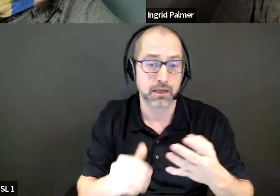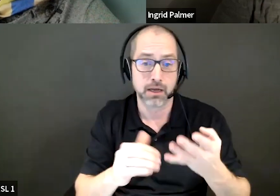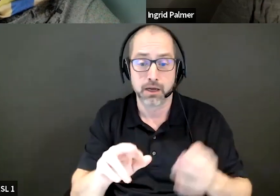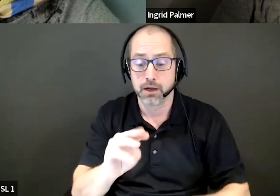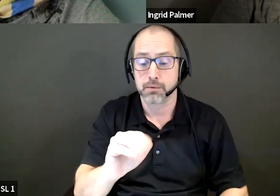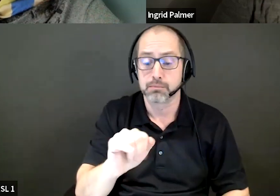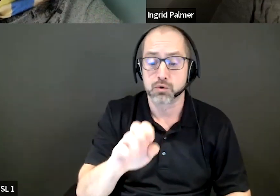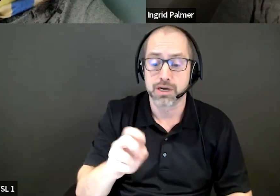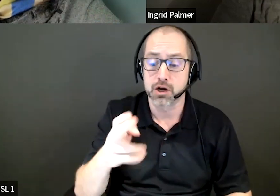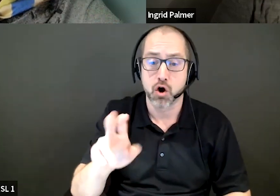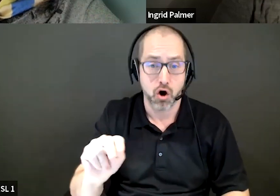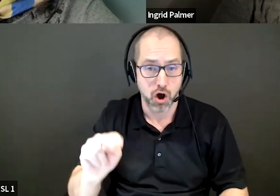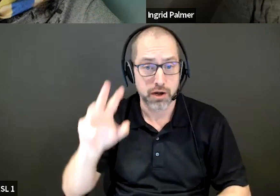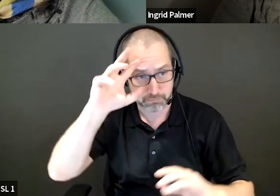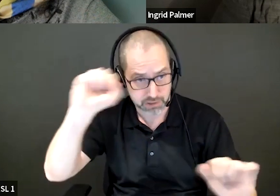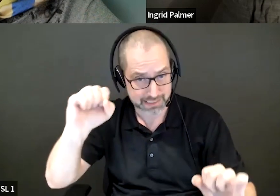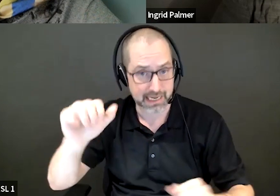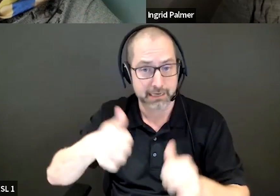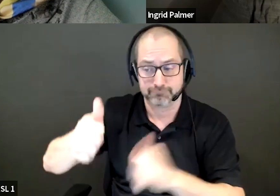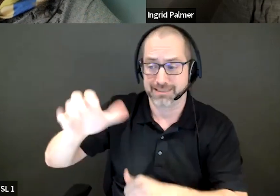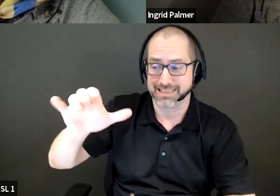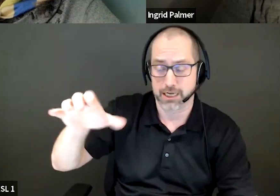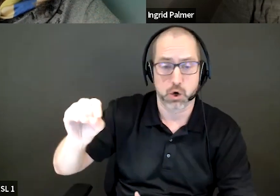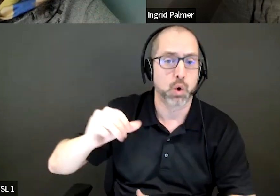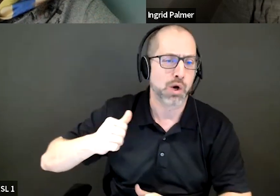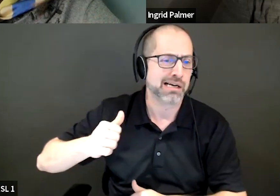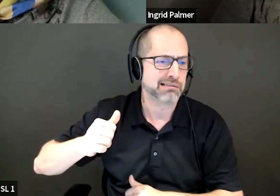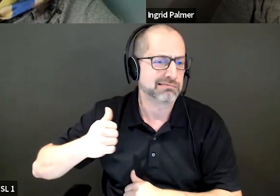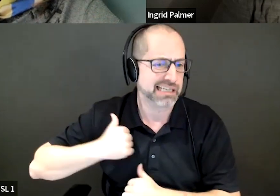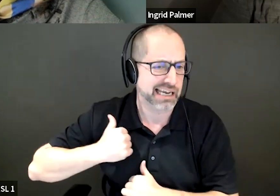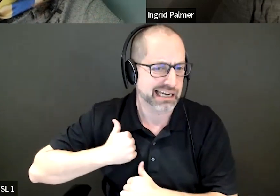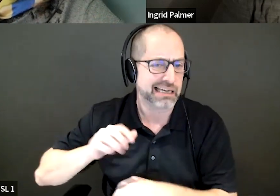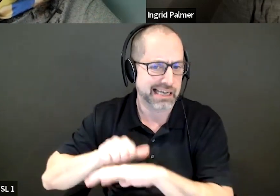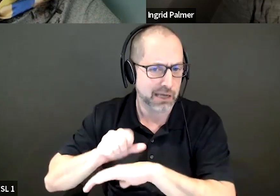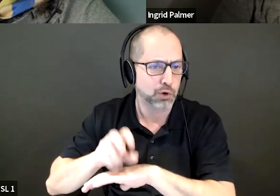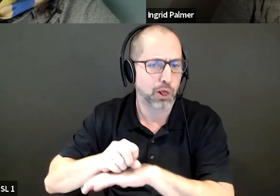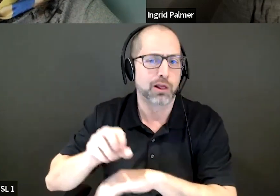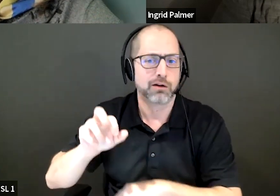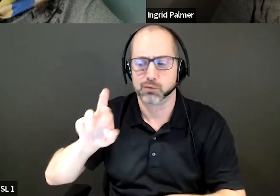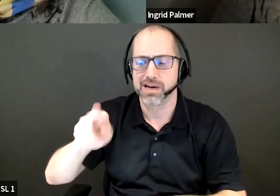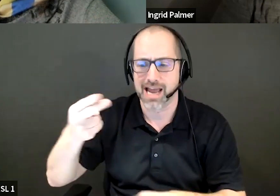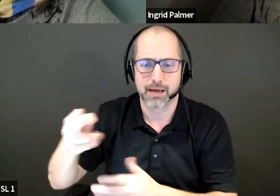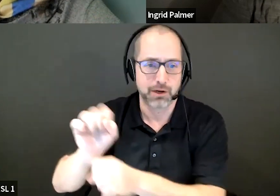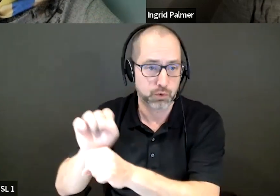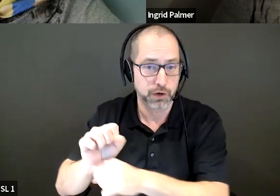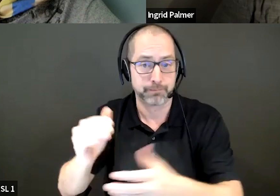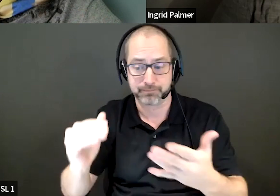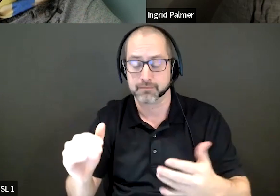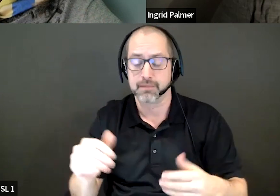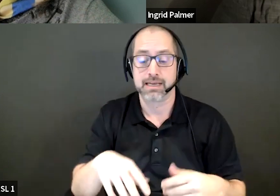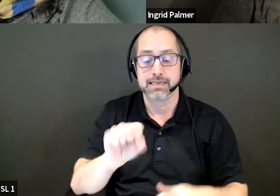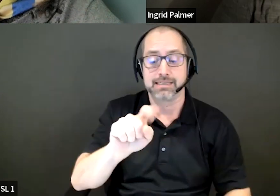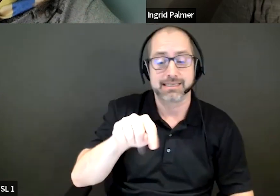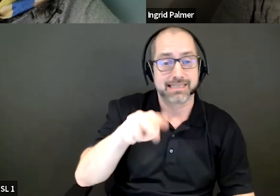President and CEO, Canadian Council on Rehabilitation and Work, CCRW, Steve